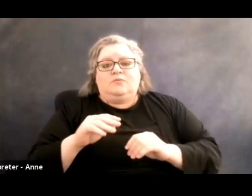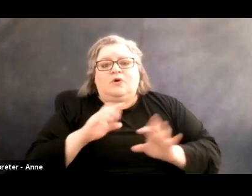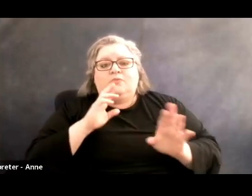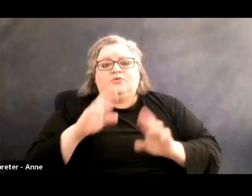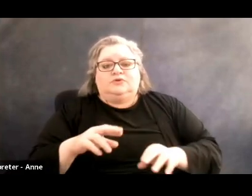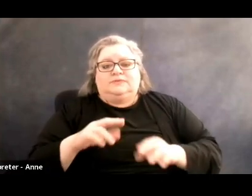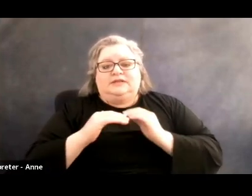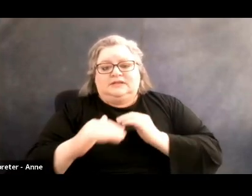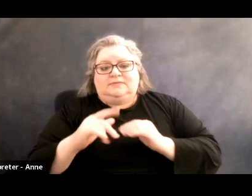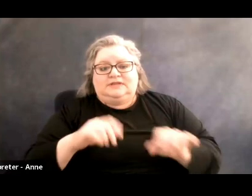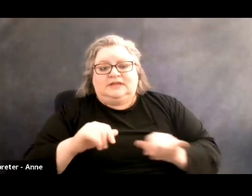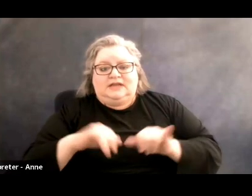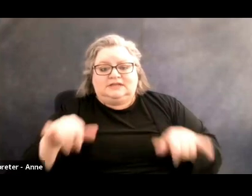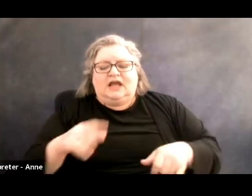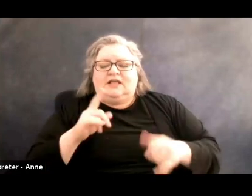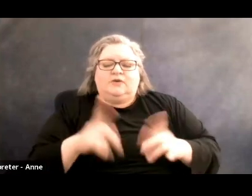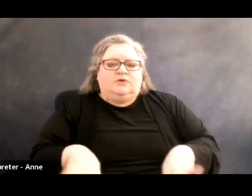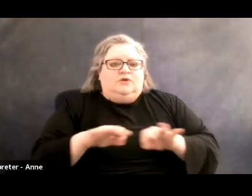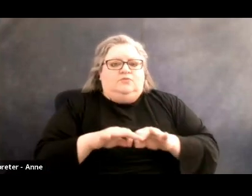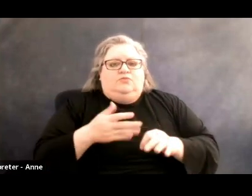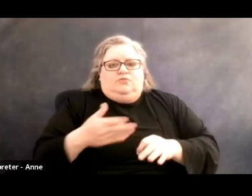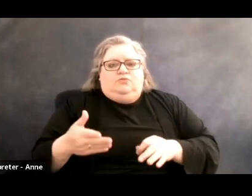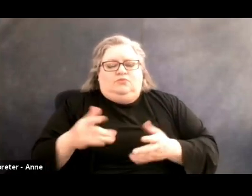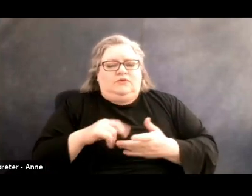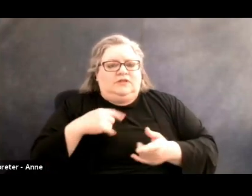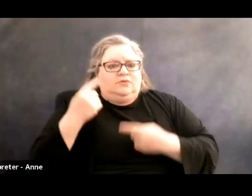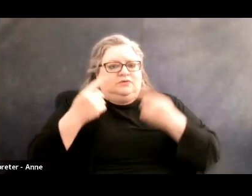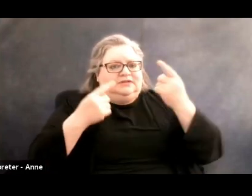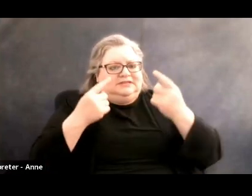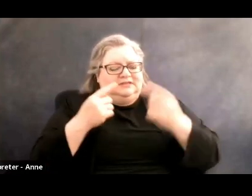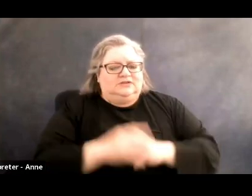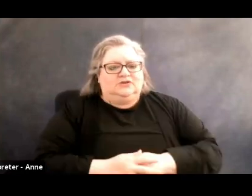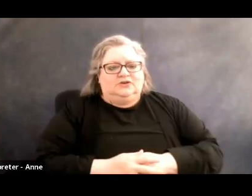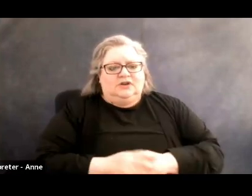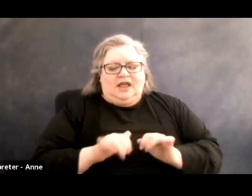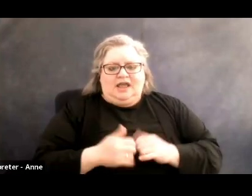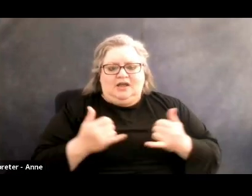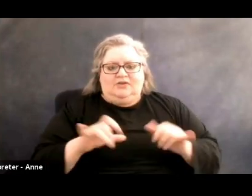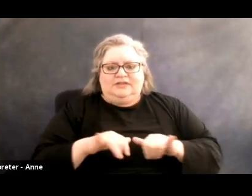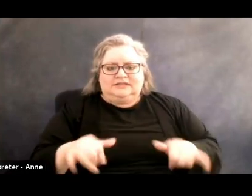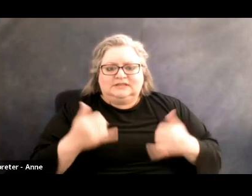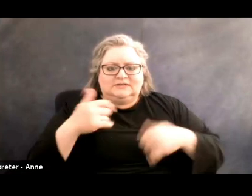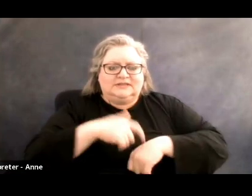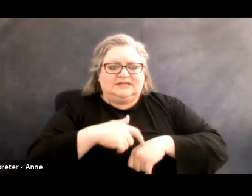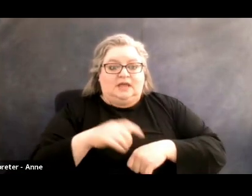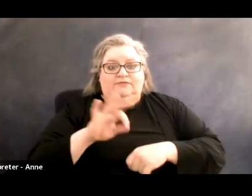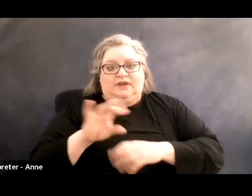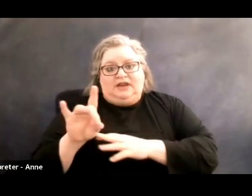System, there were some critical factors that were taken into consideration as to how that system in this time of